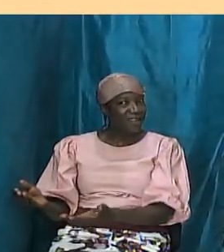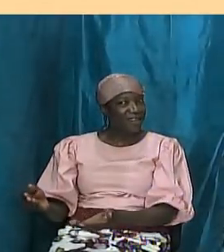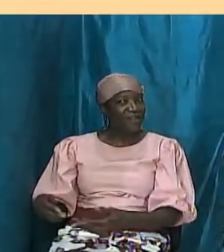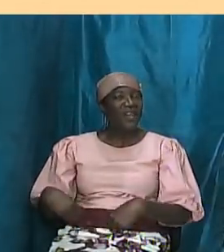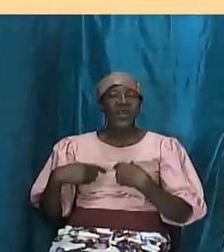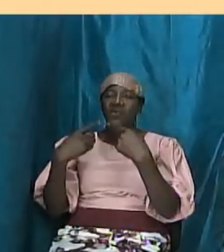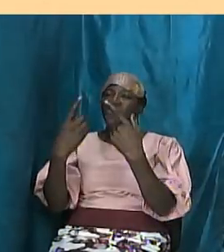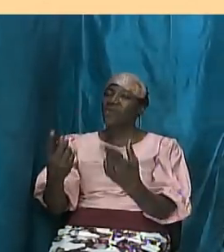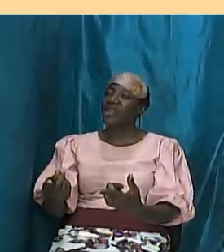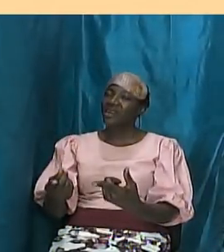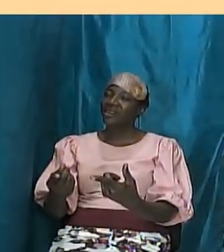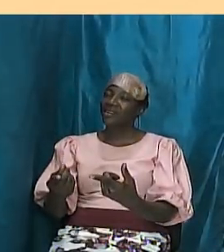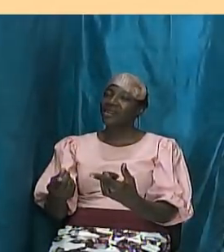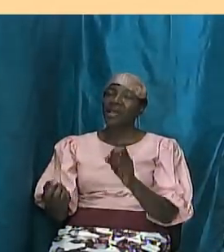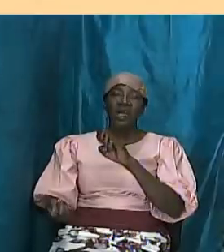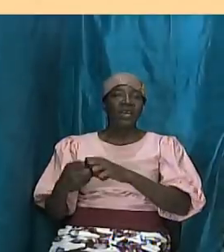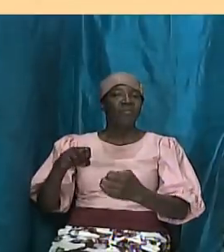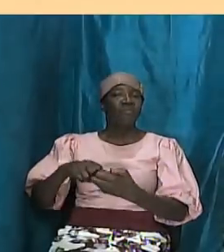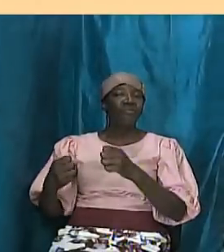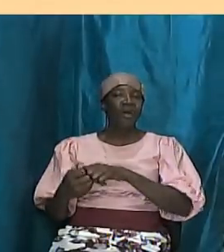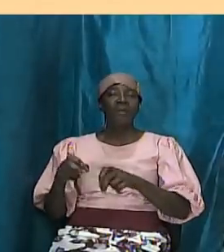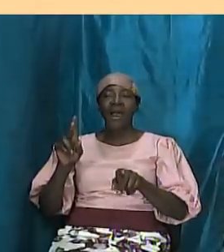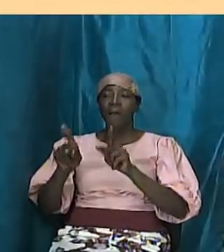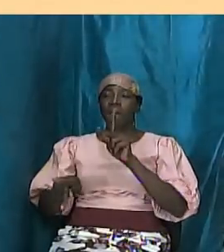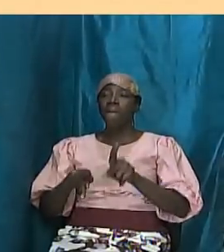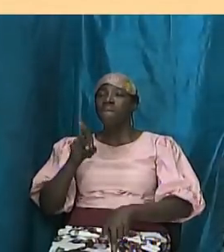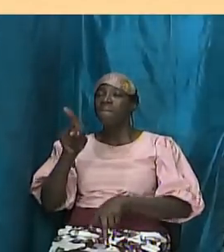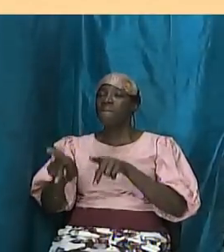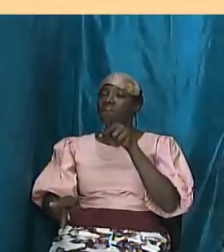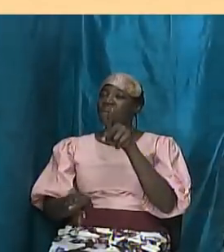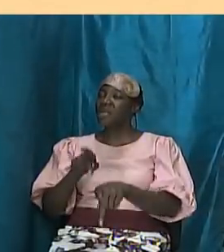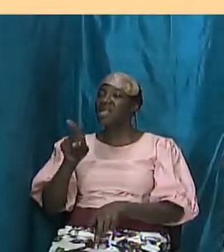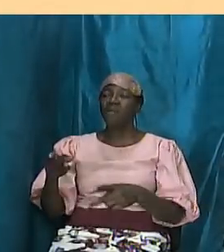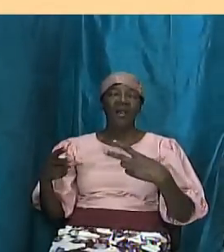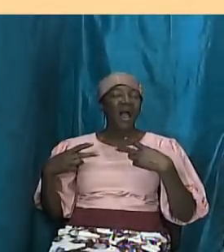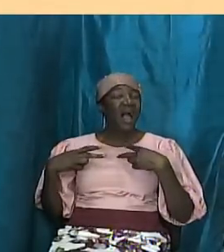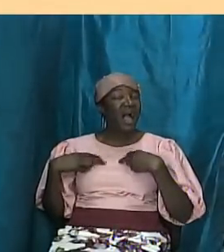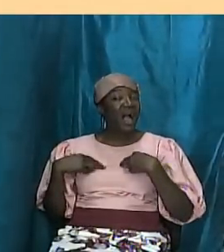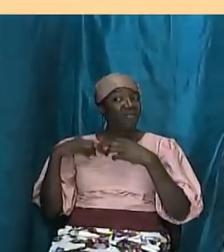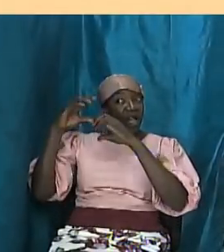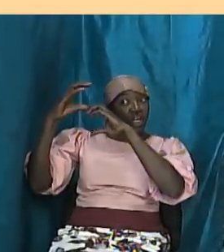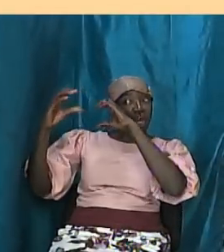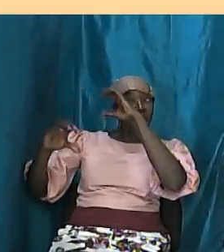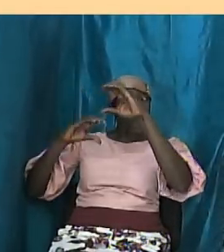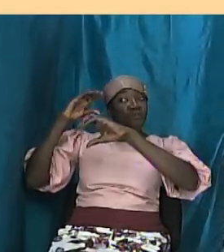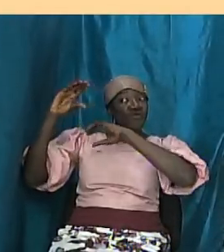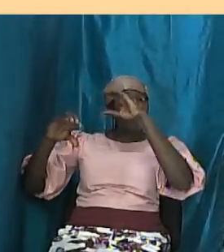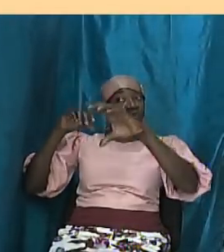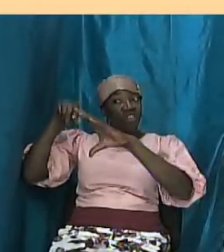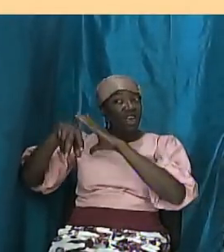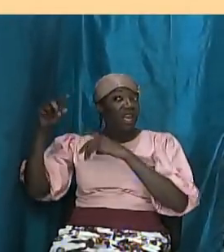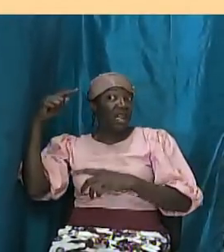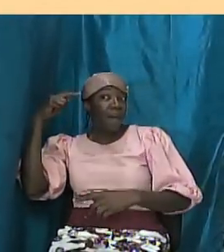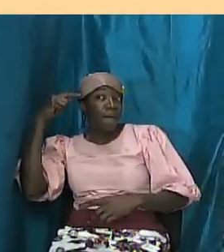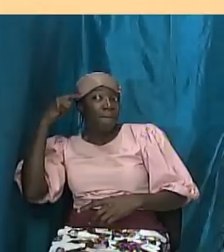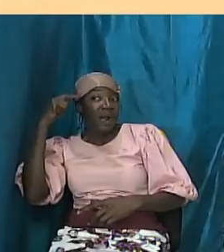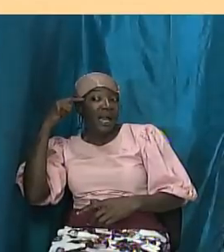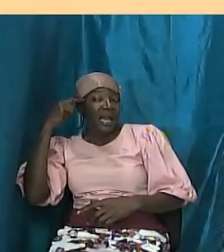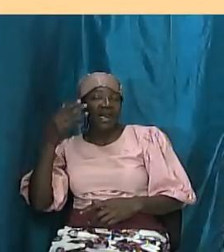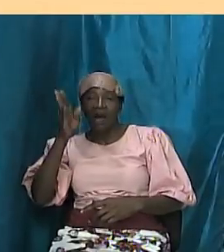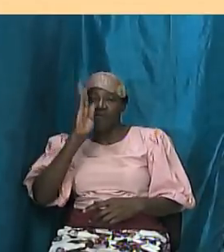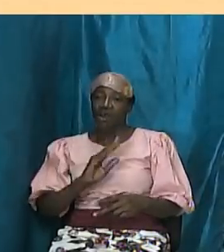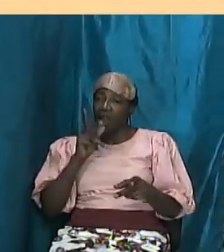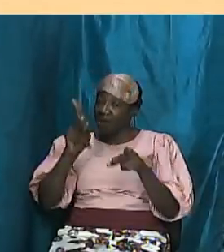The challenge that many folks have, and what has caused confusion in the minds of a lot of God's people, is the